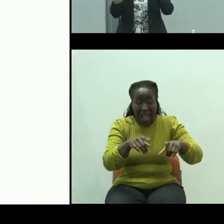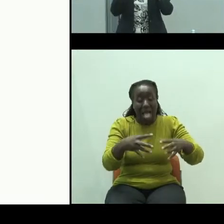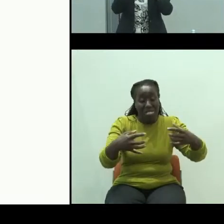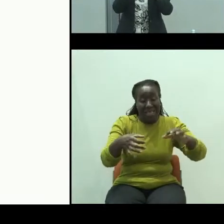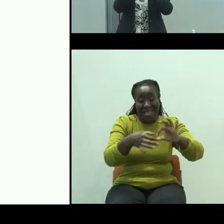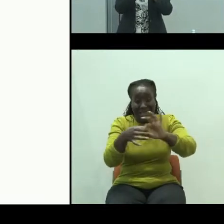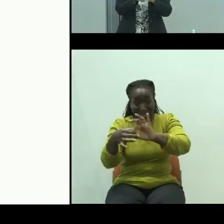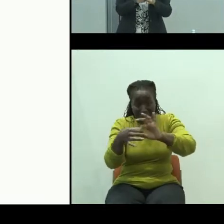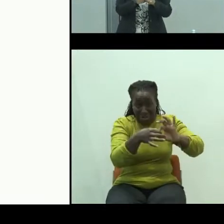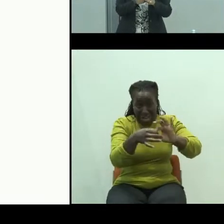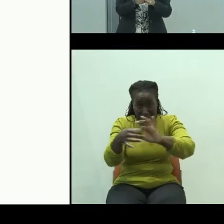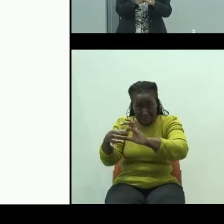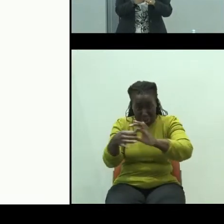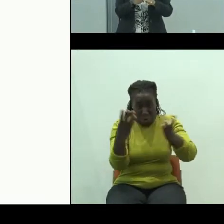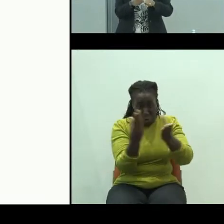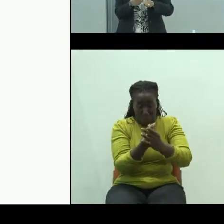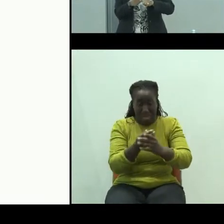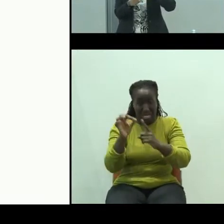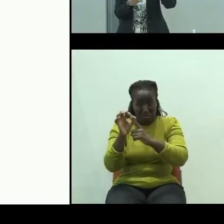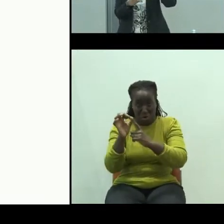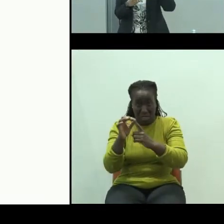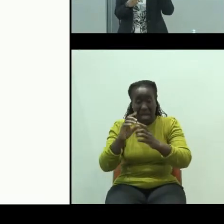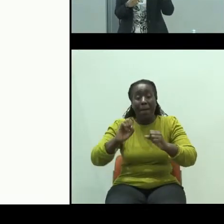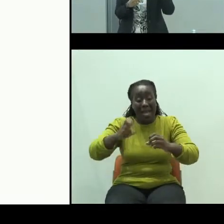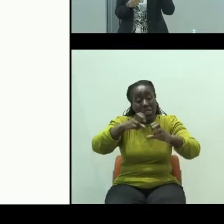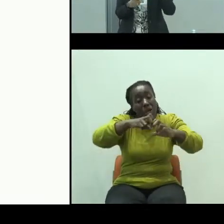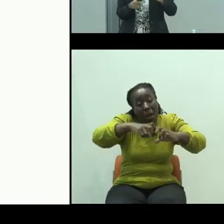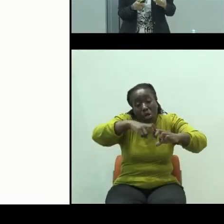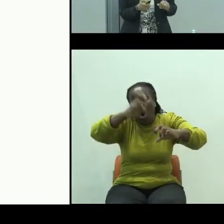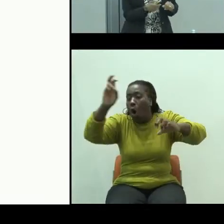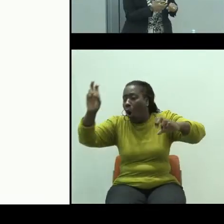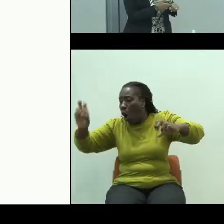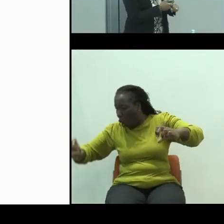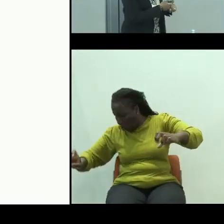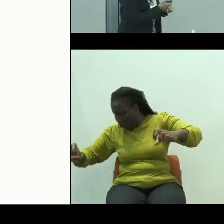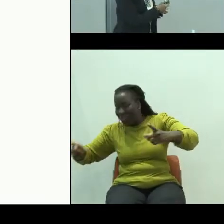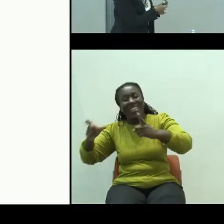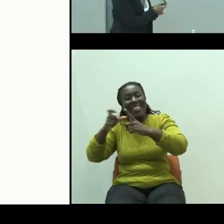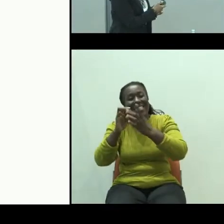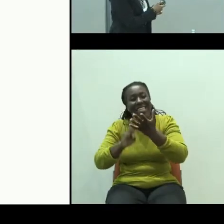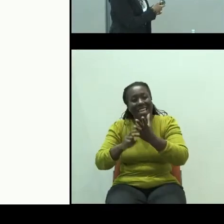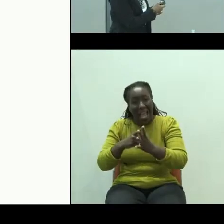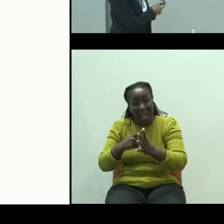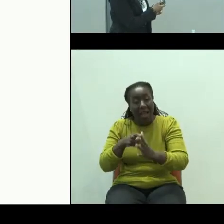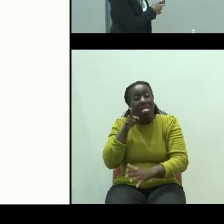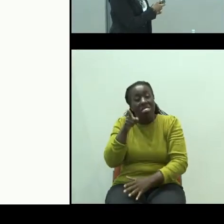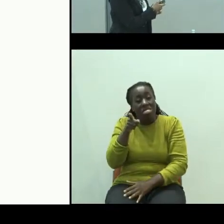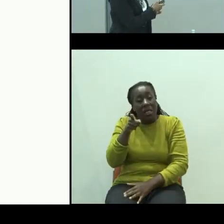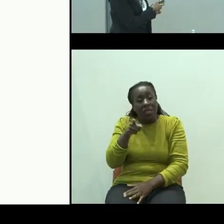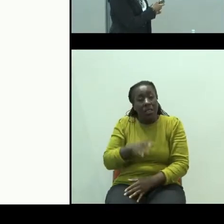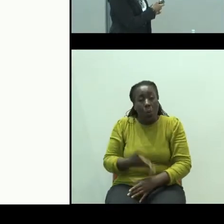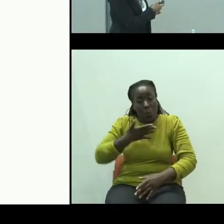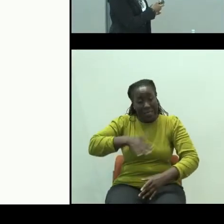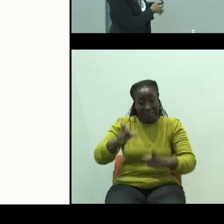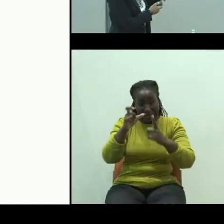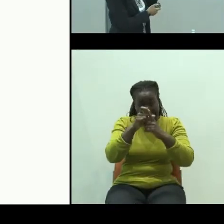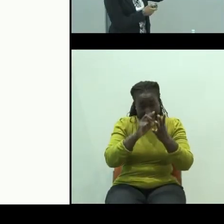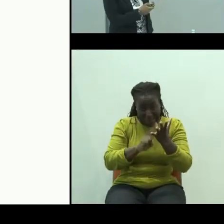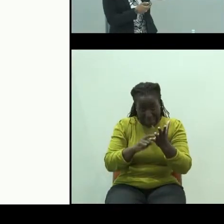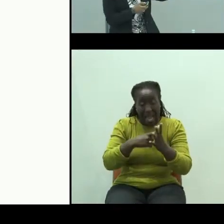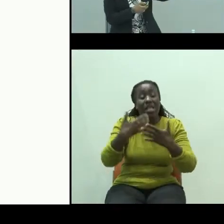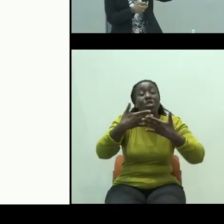that molecule with the protein causes it to come off of the DNA. In this particular case, we need the DNA to